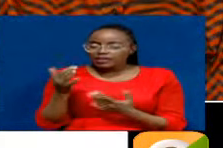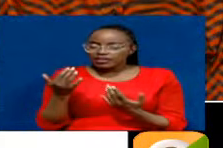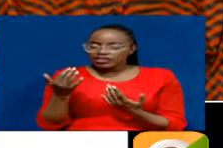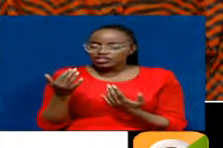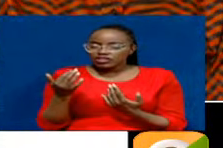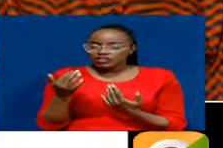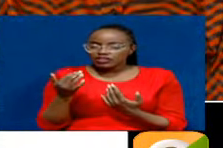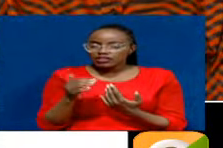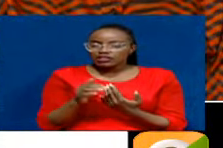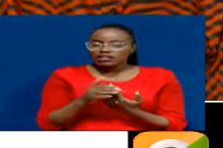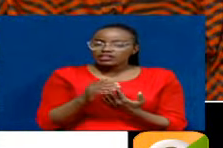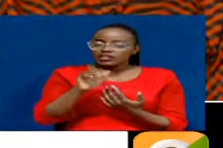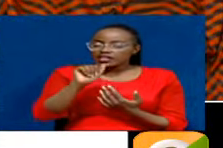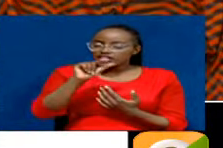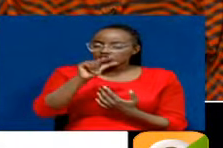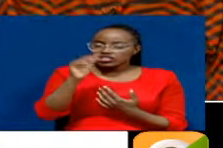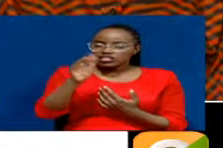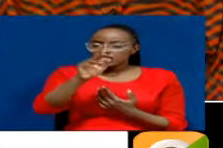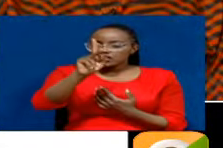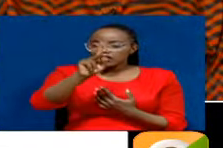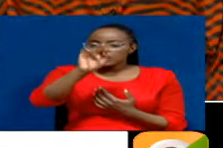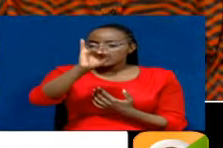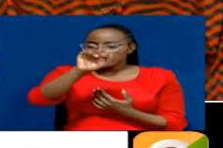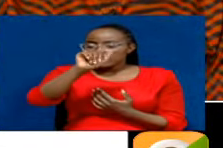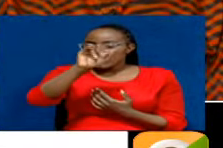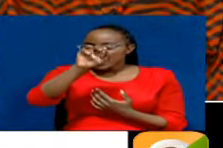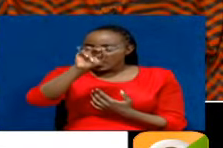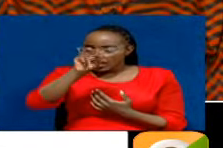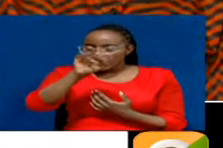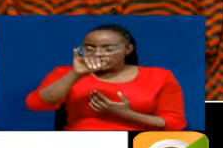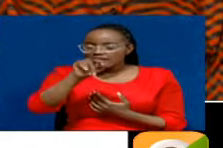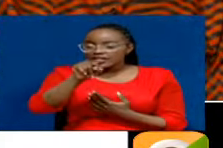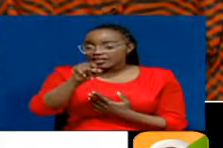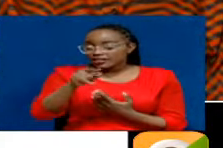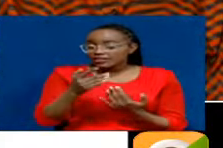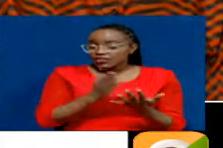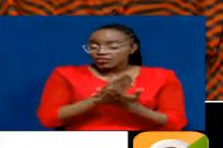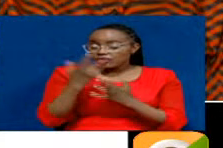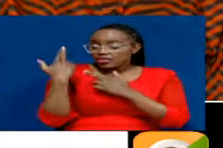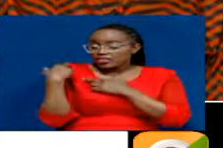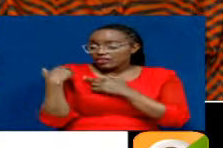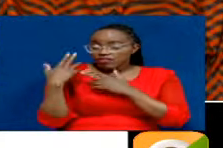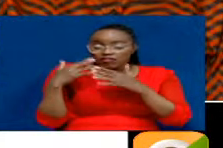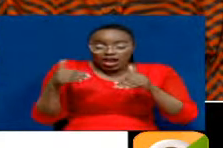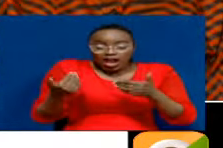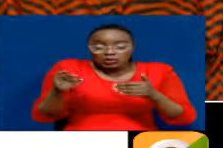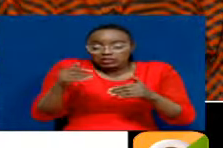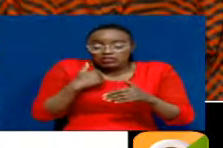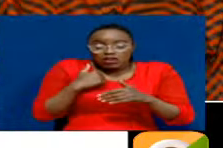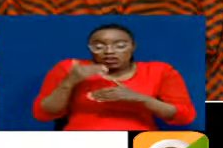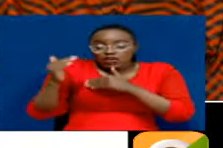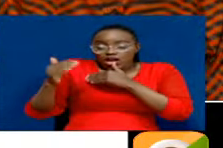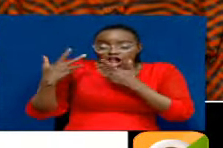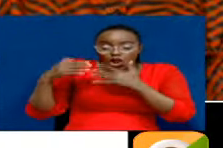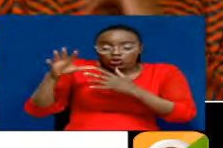know, AGKI. And as part of our duty in the party, irrespective of how he had lost that nomination, it was our